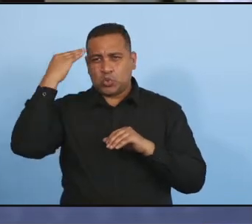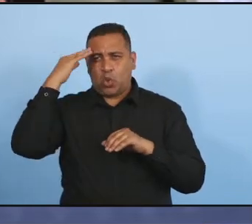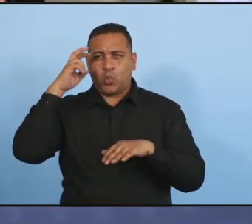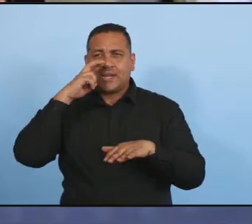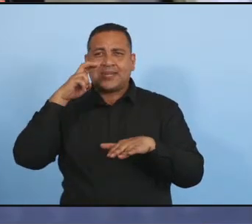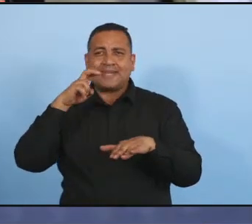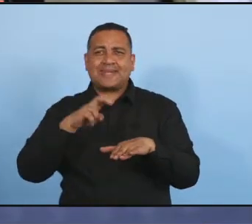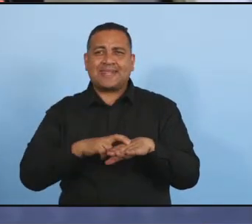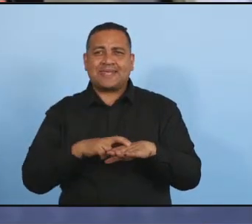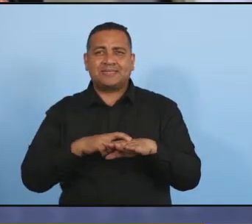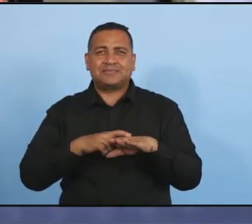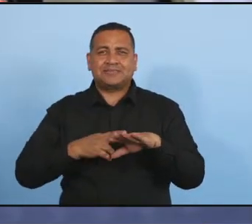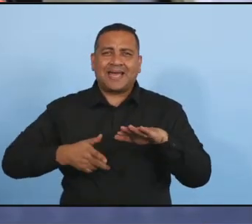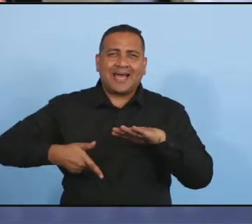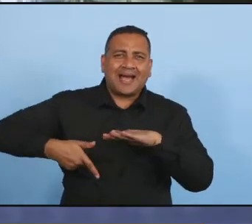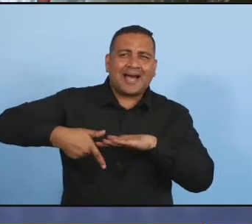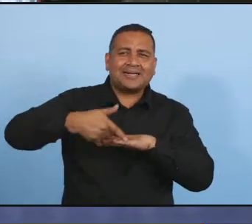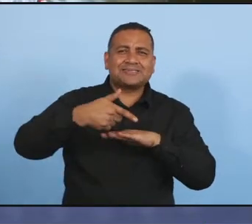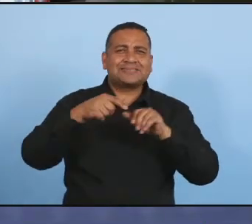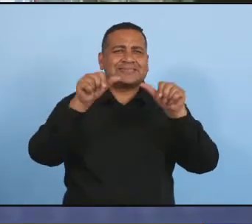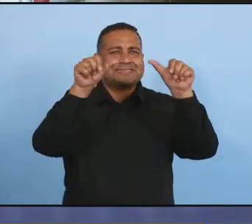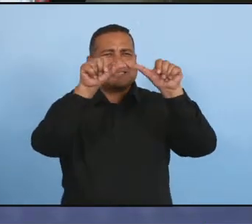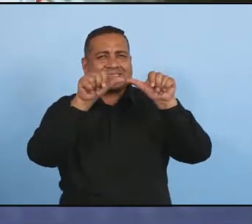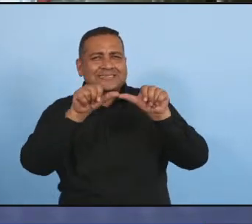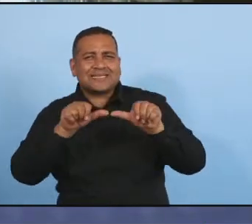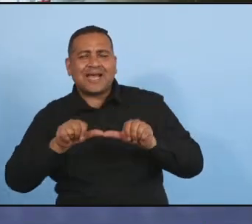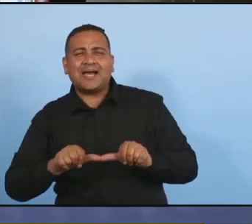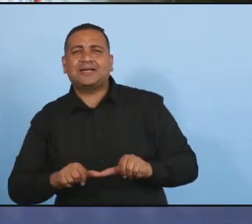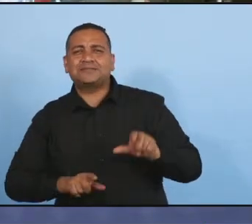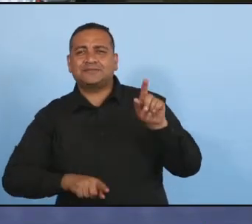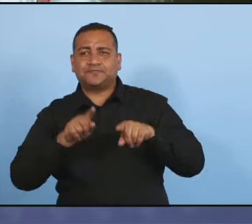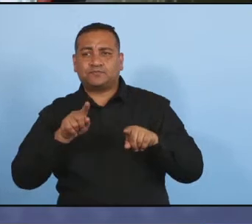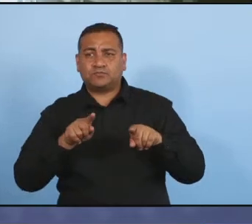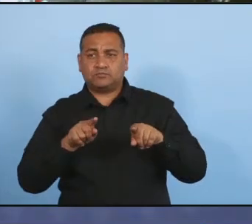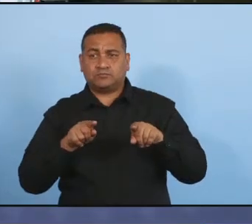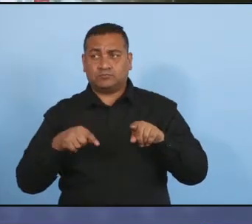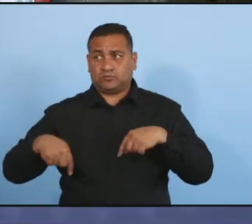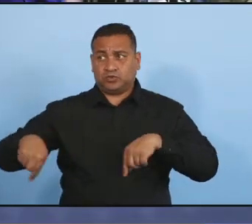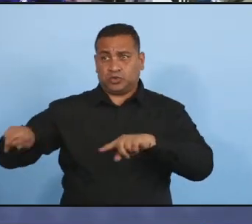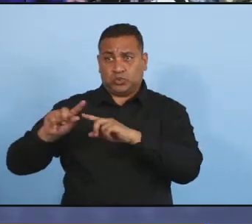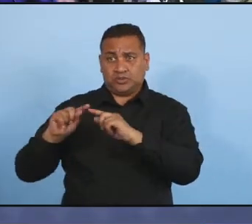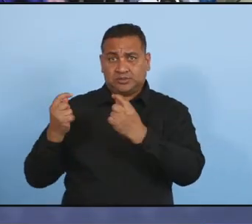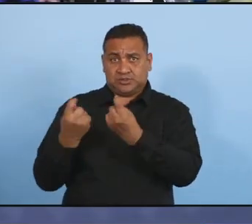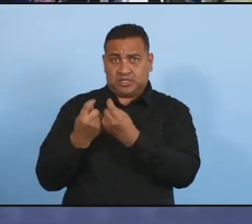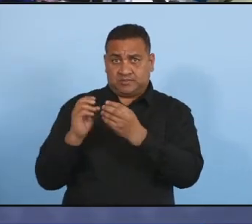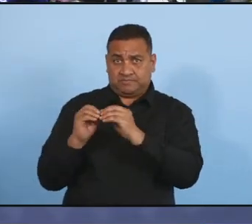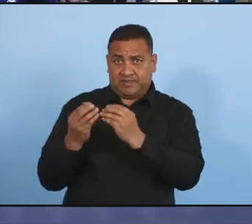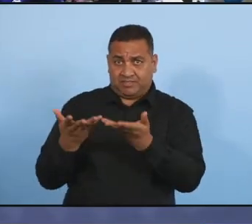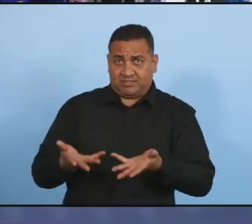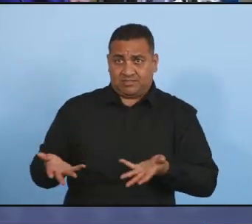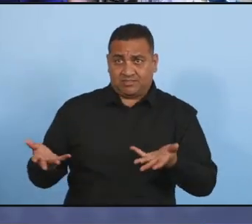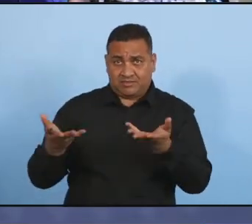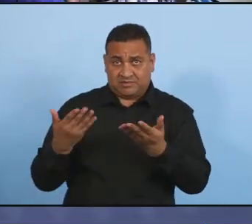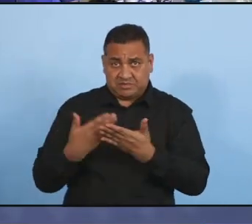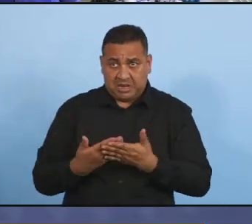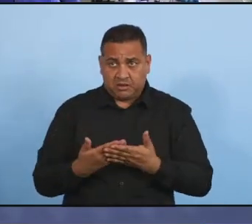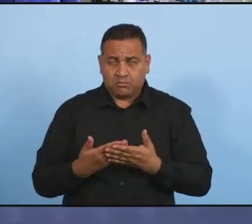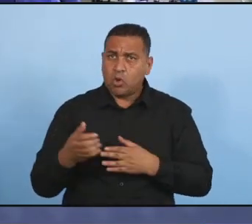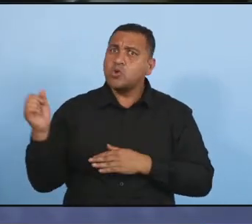So does that get manufactured, like custom made by you guys? By a fitter and a turner? Yes. Okay,